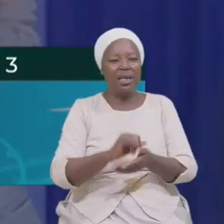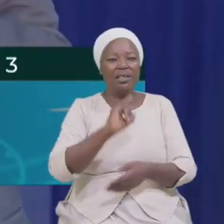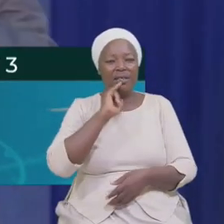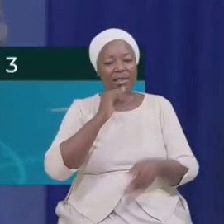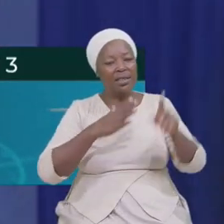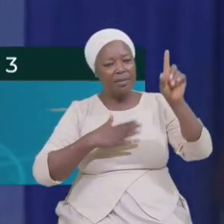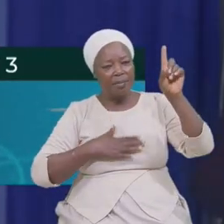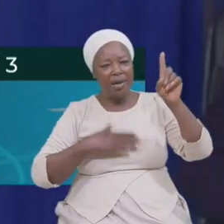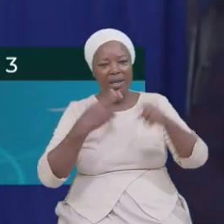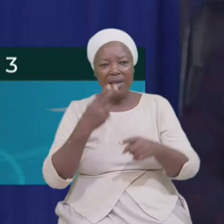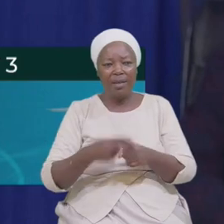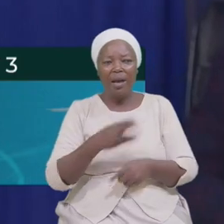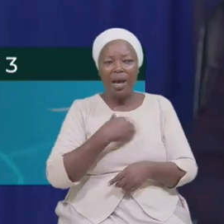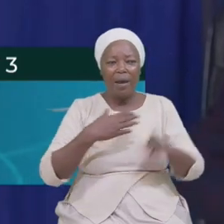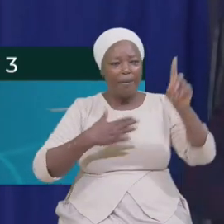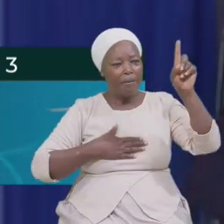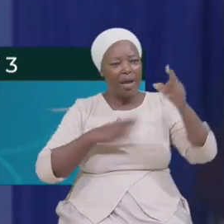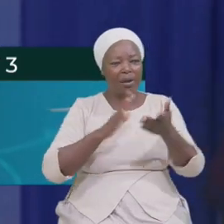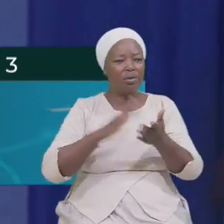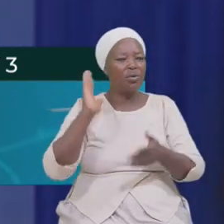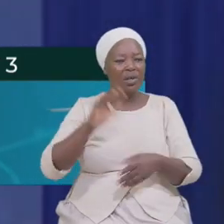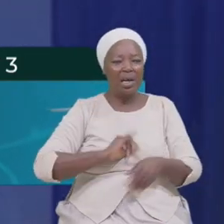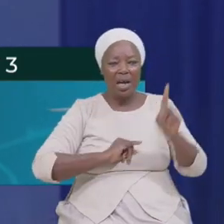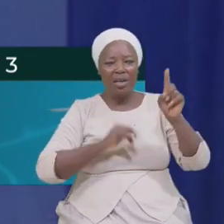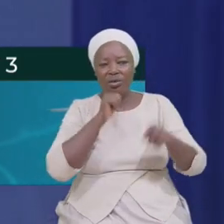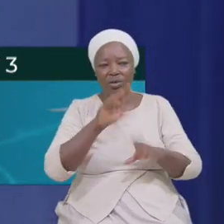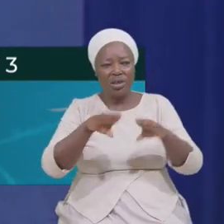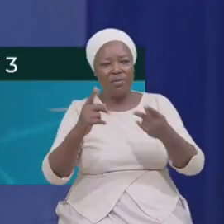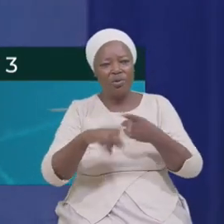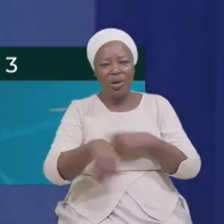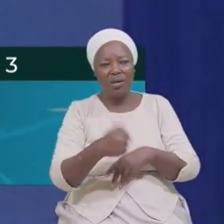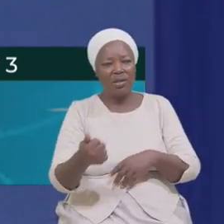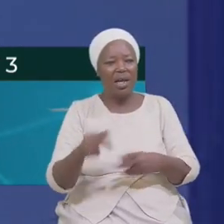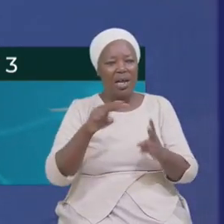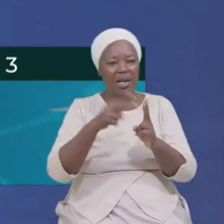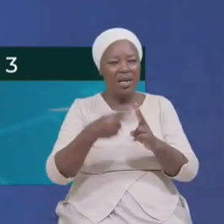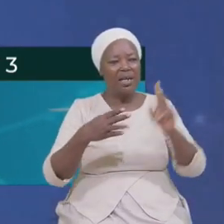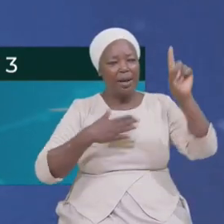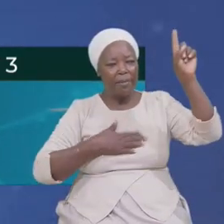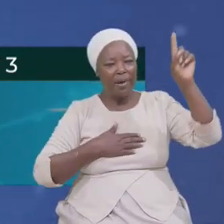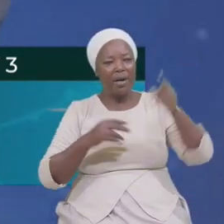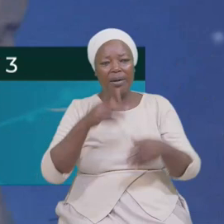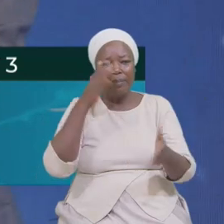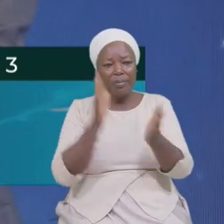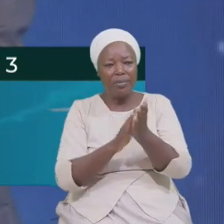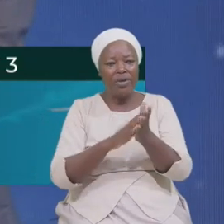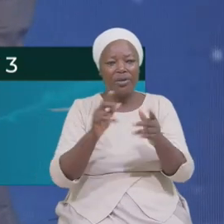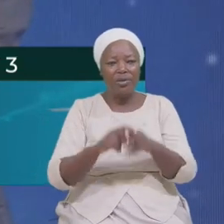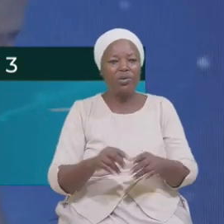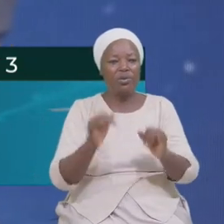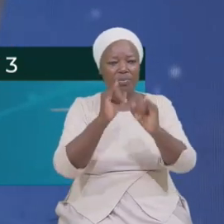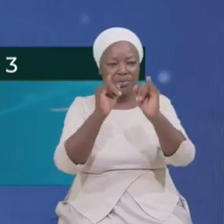glory will I not give to another, neither my praise to graven images. And then